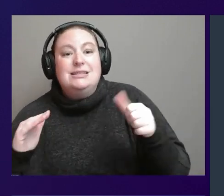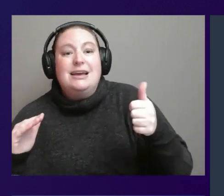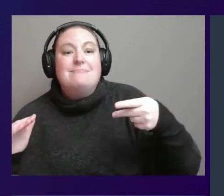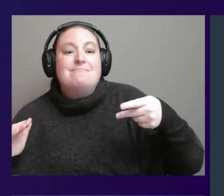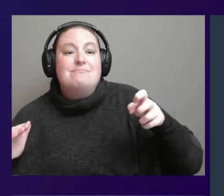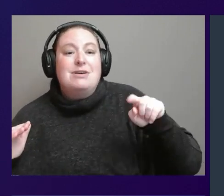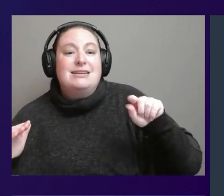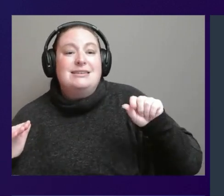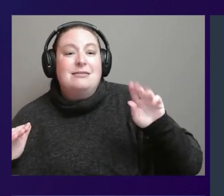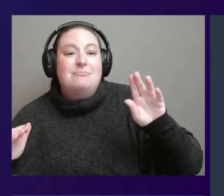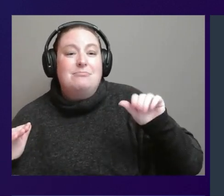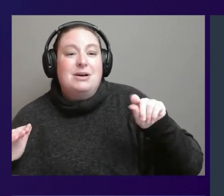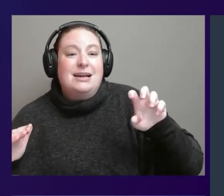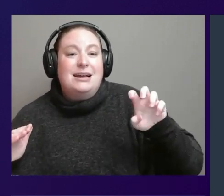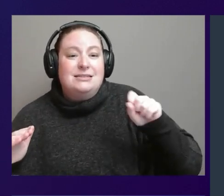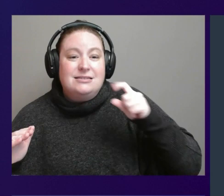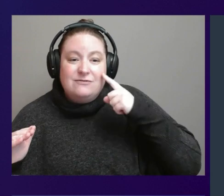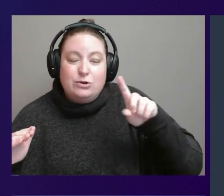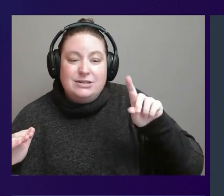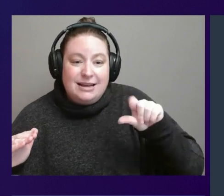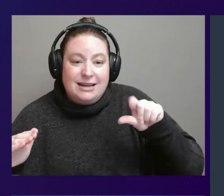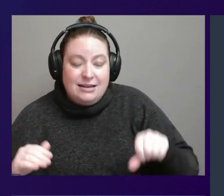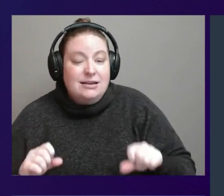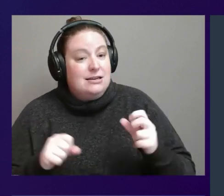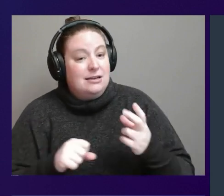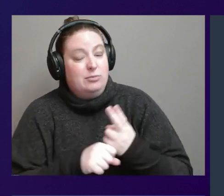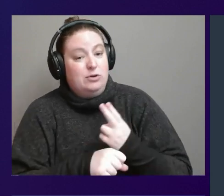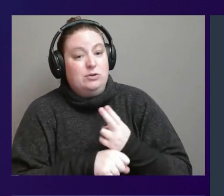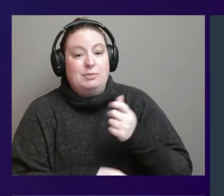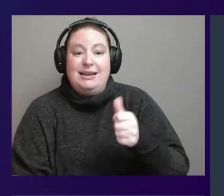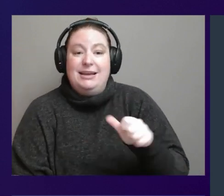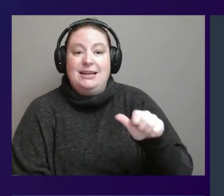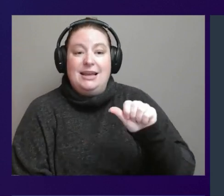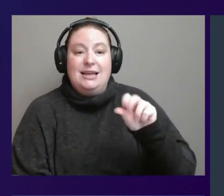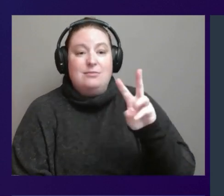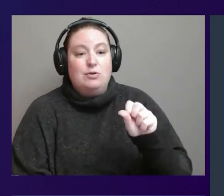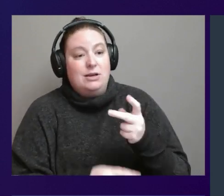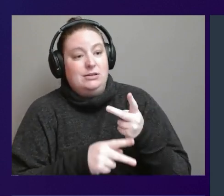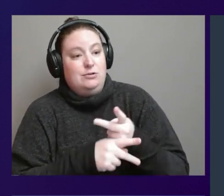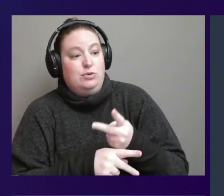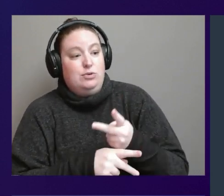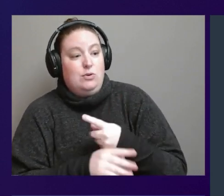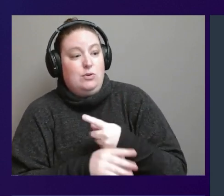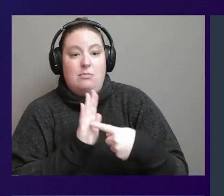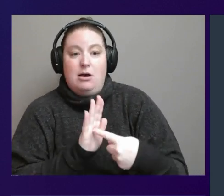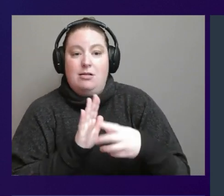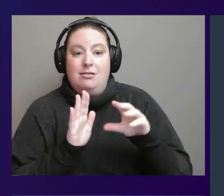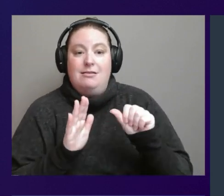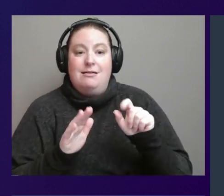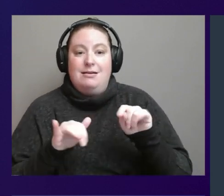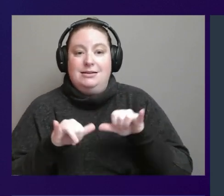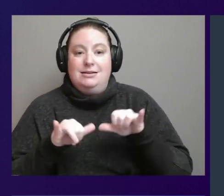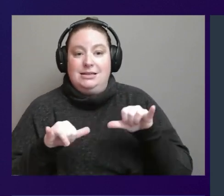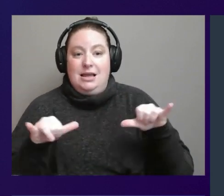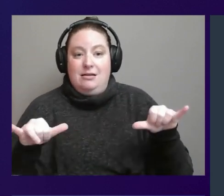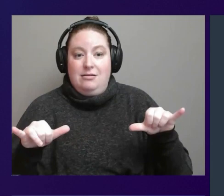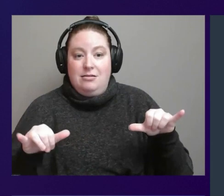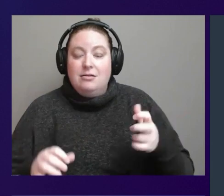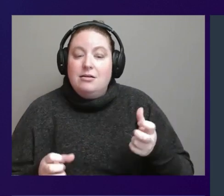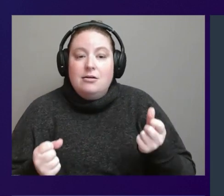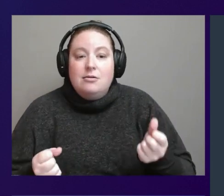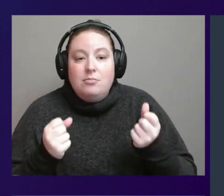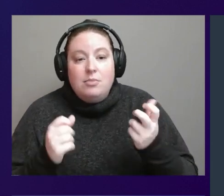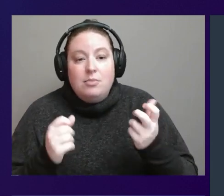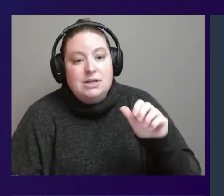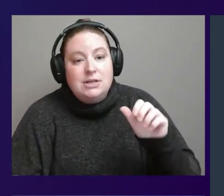is optimized to be consumed by any AWS compute model at scale. Multi-AZ architectures of